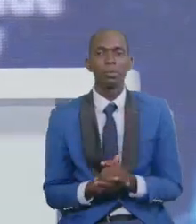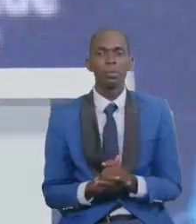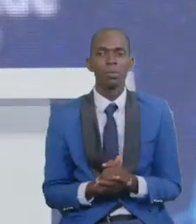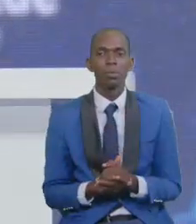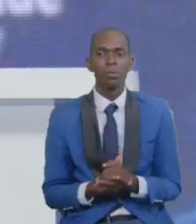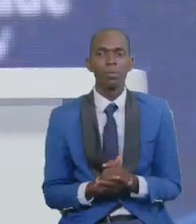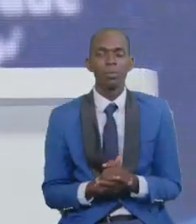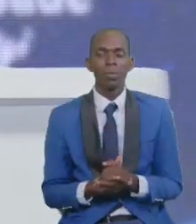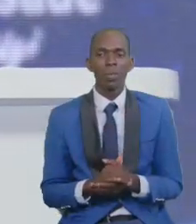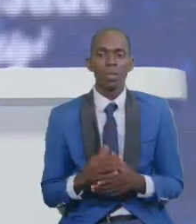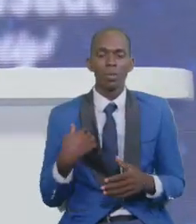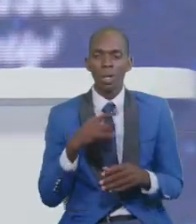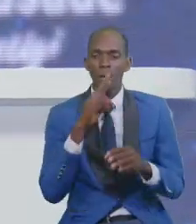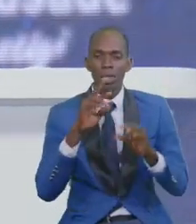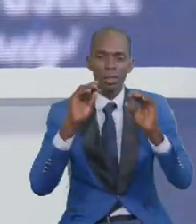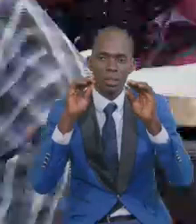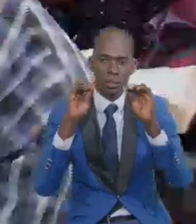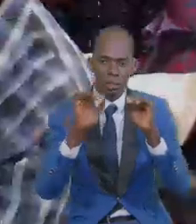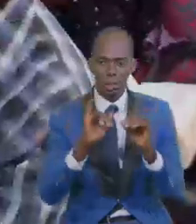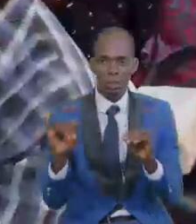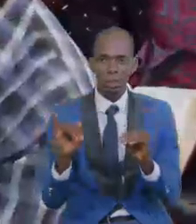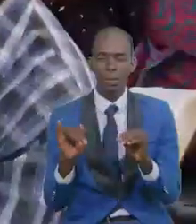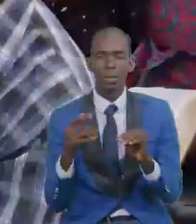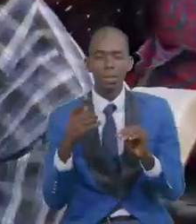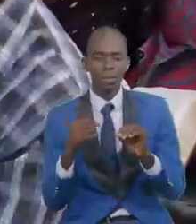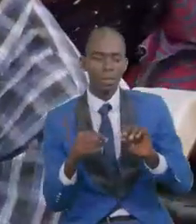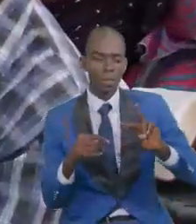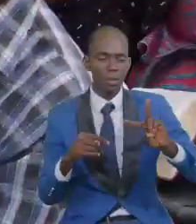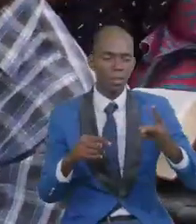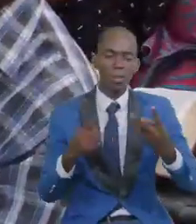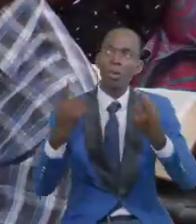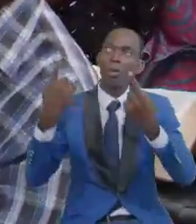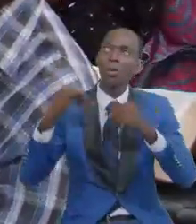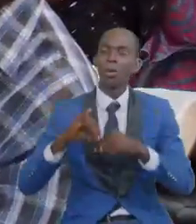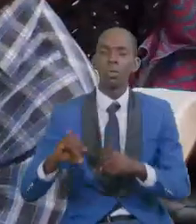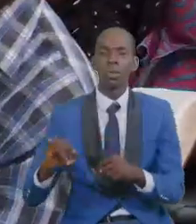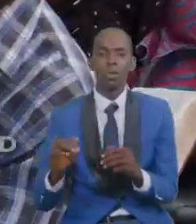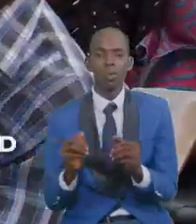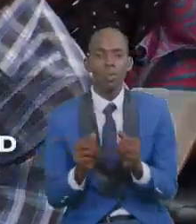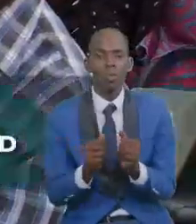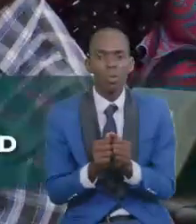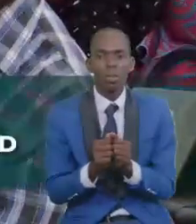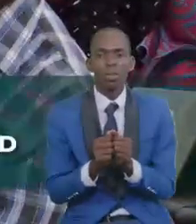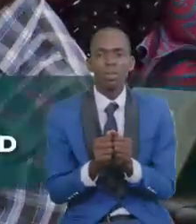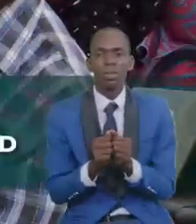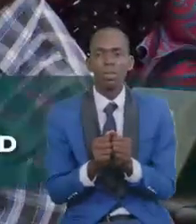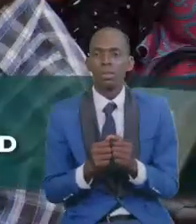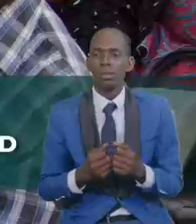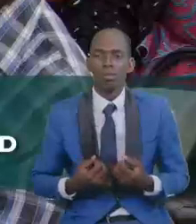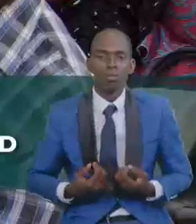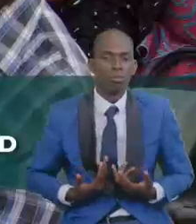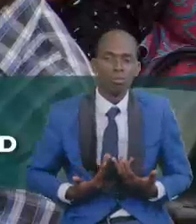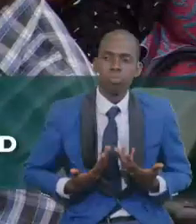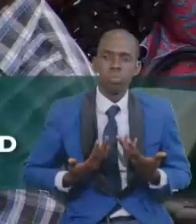We're teaching the second coming with yearning